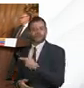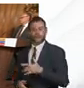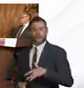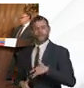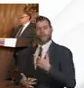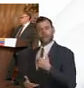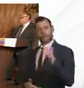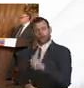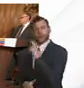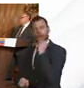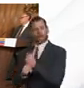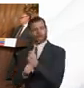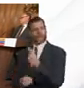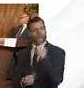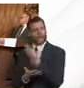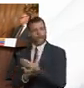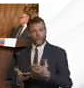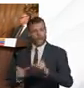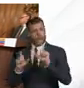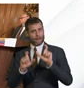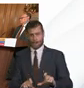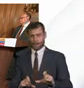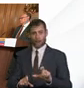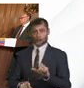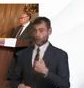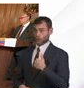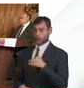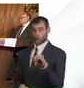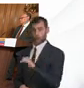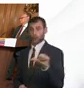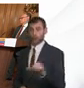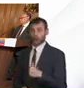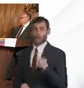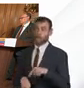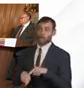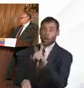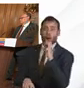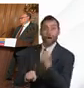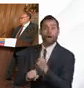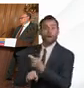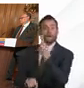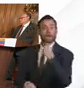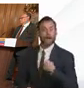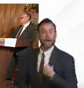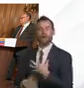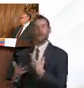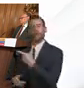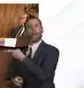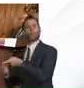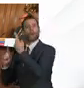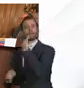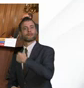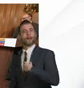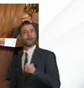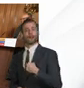from the government who are they meant to listen to their boss or the advice from the government and can I ask that question to